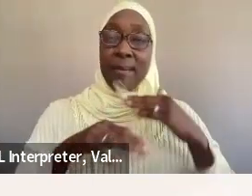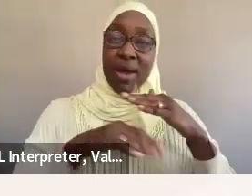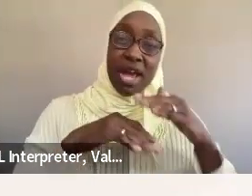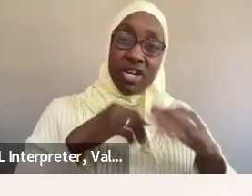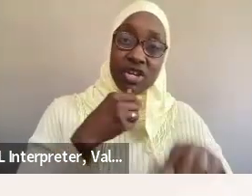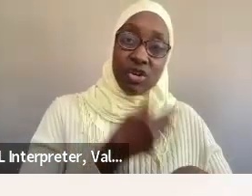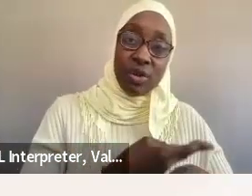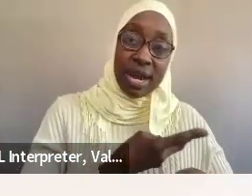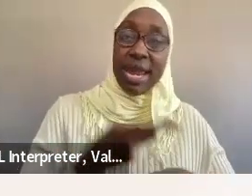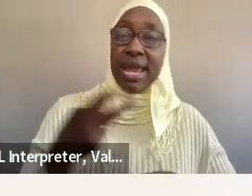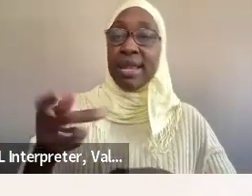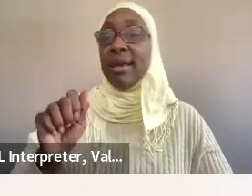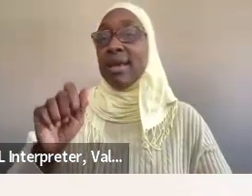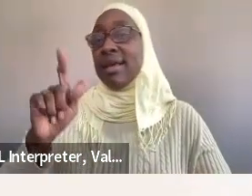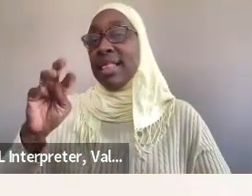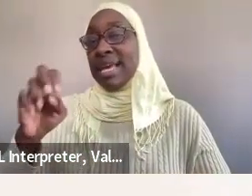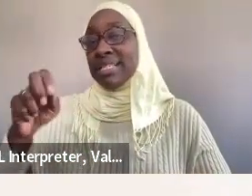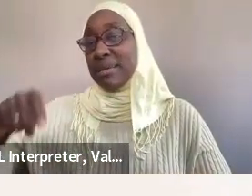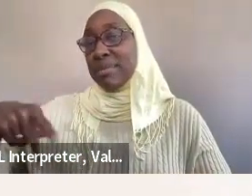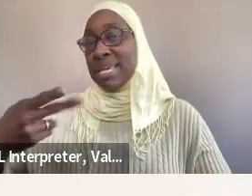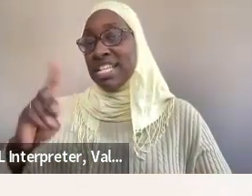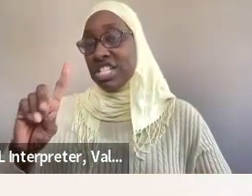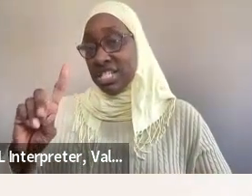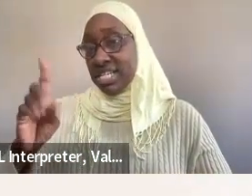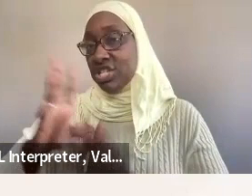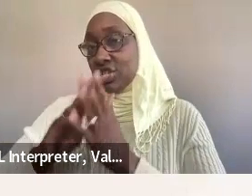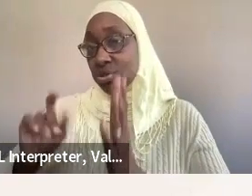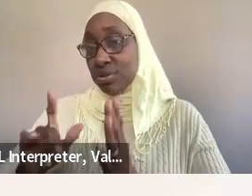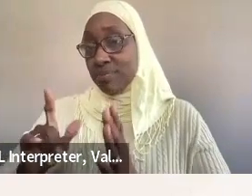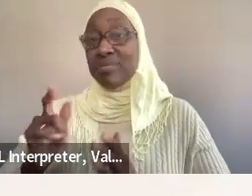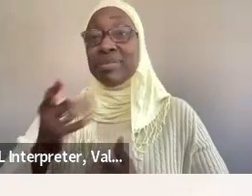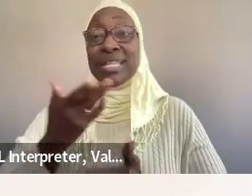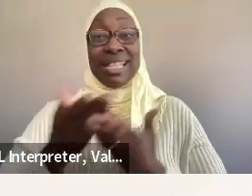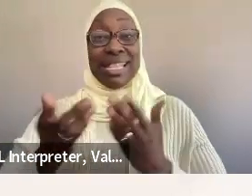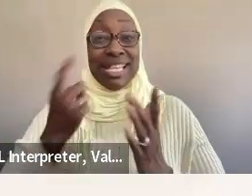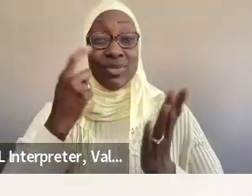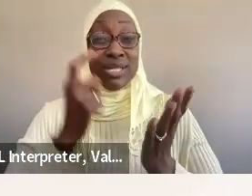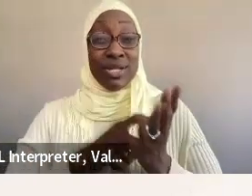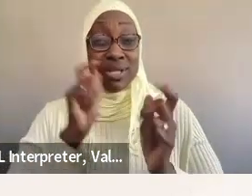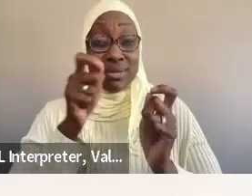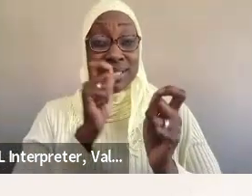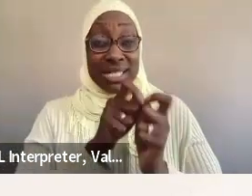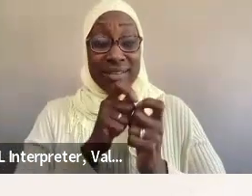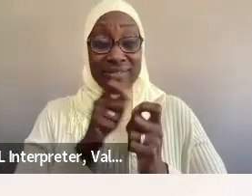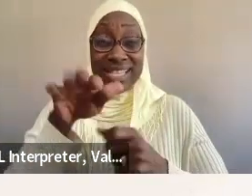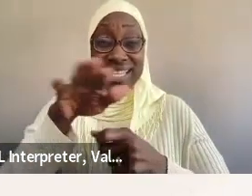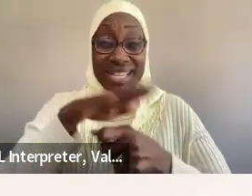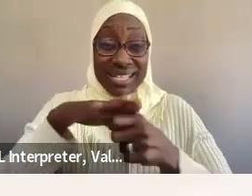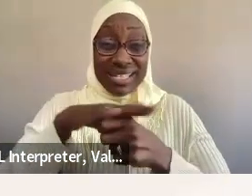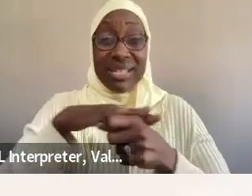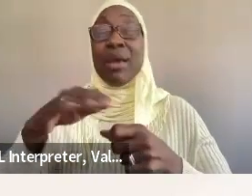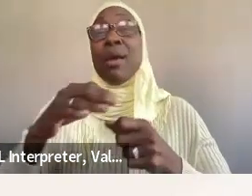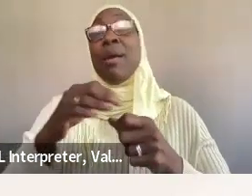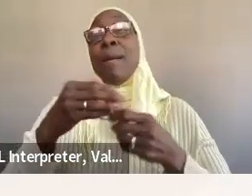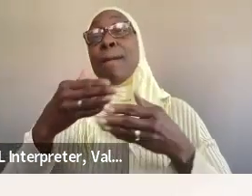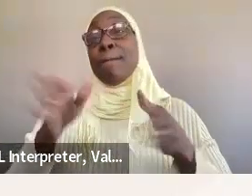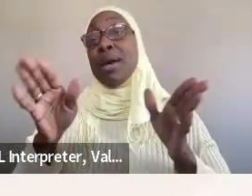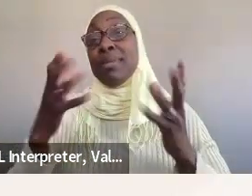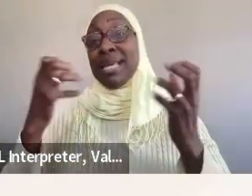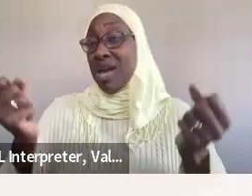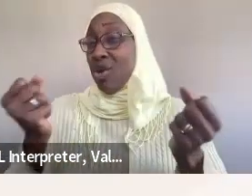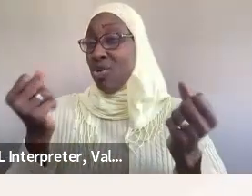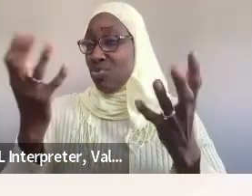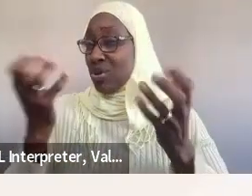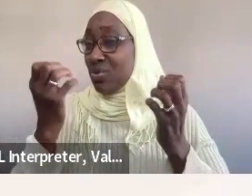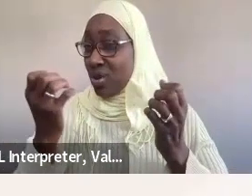And for us, there were things we noticed, particularly in the field of public health, that we wanted to address.